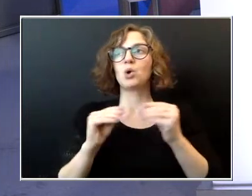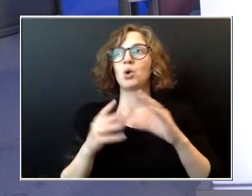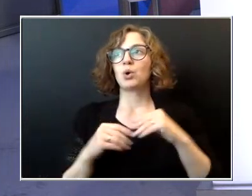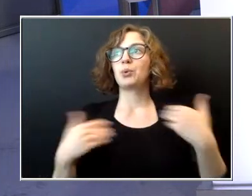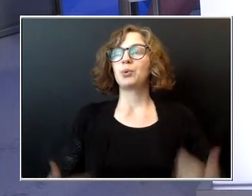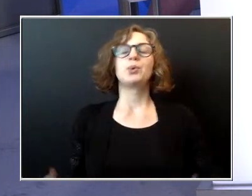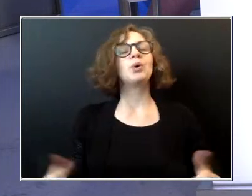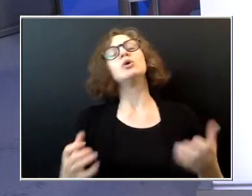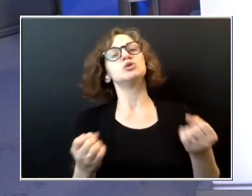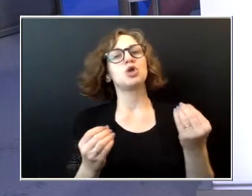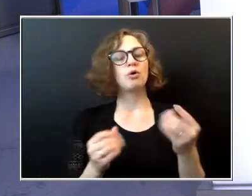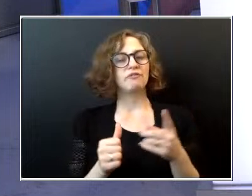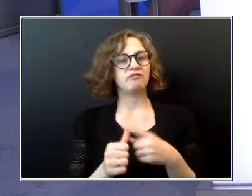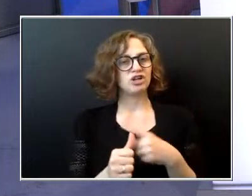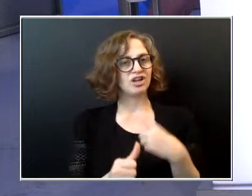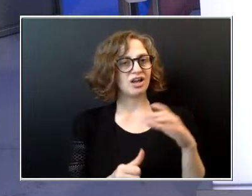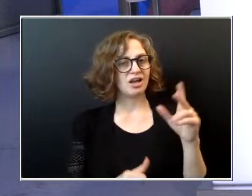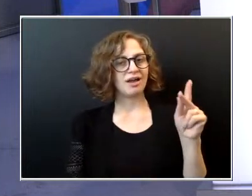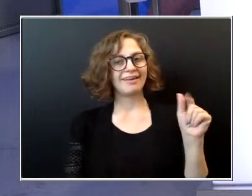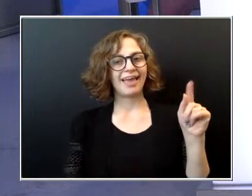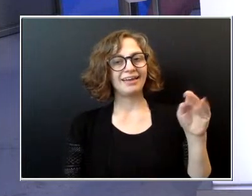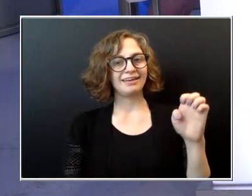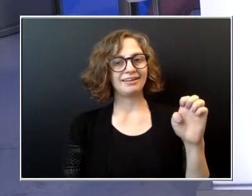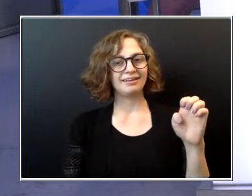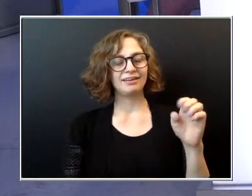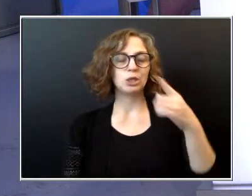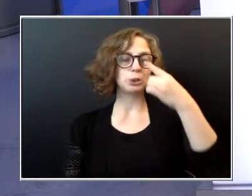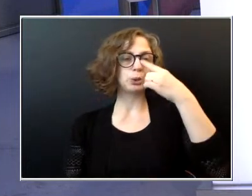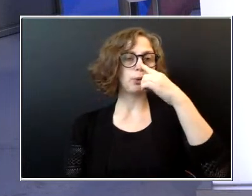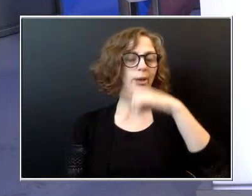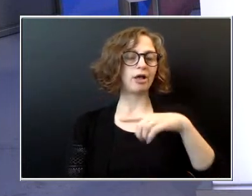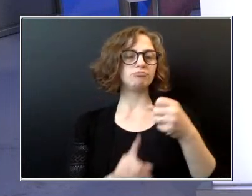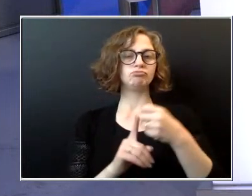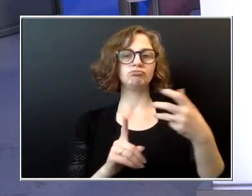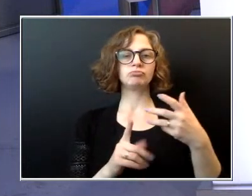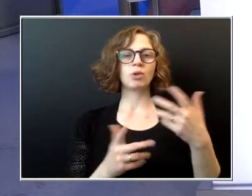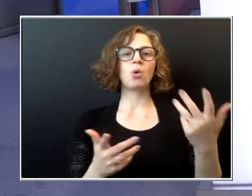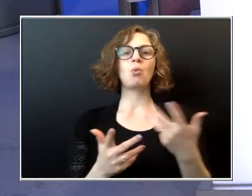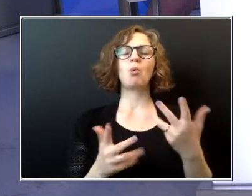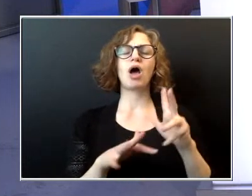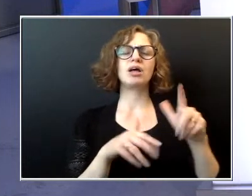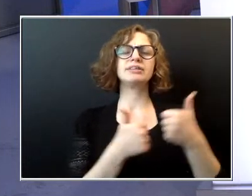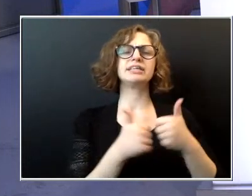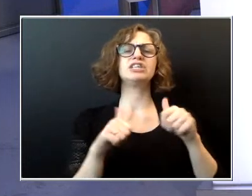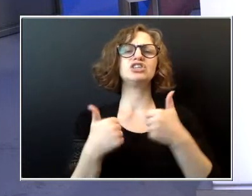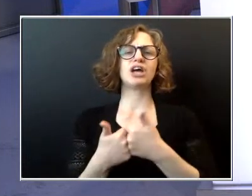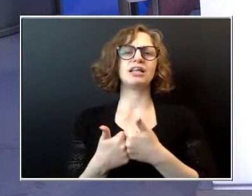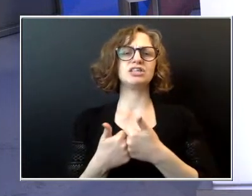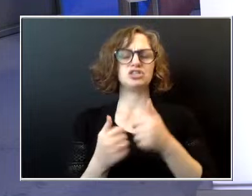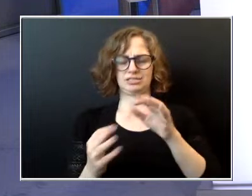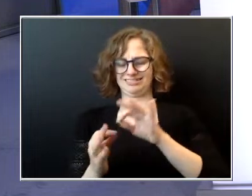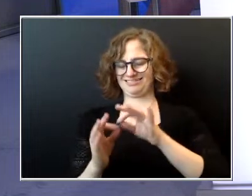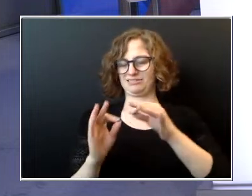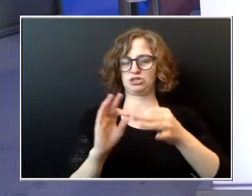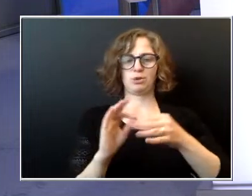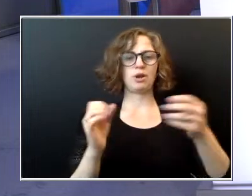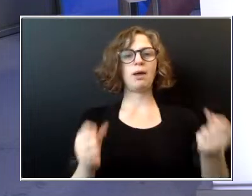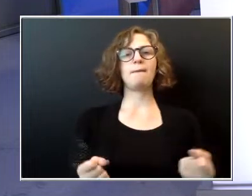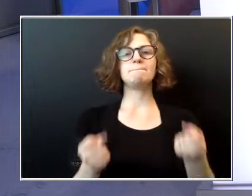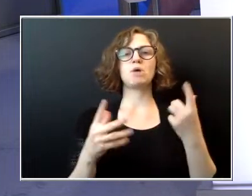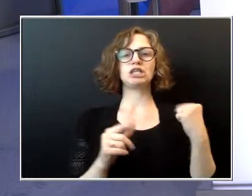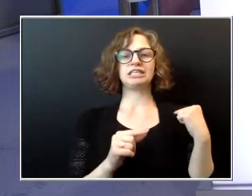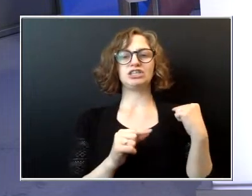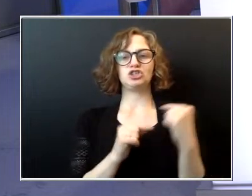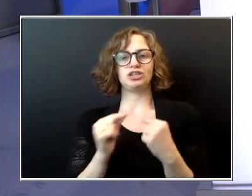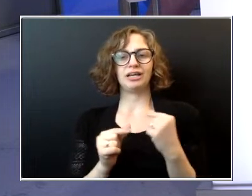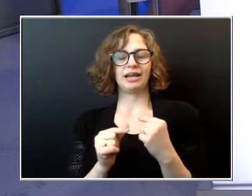of all, Katie, talk to us a little bit now about what the challenges were in interpreting a multi-gene panel test on